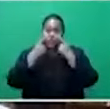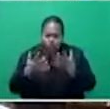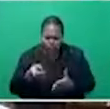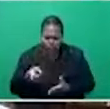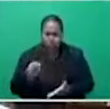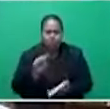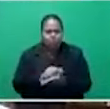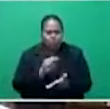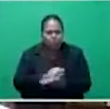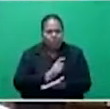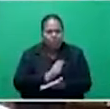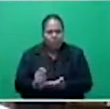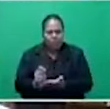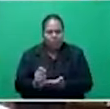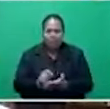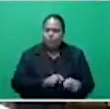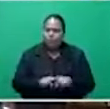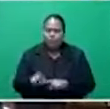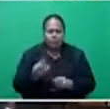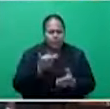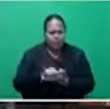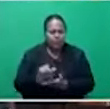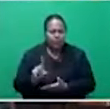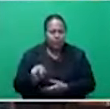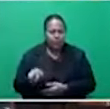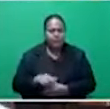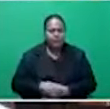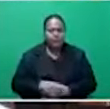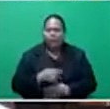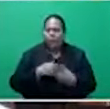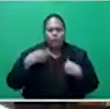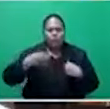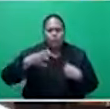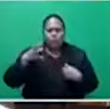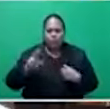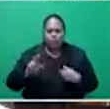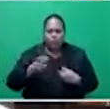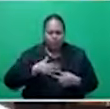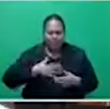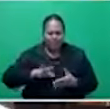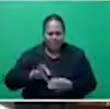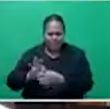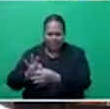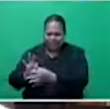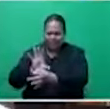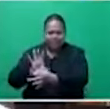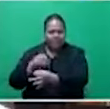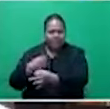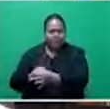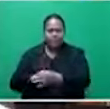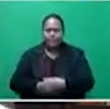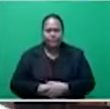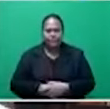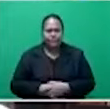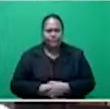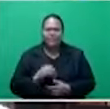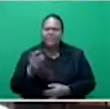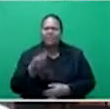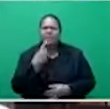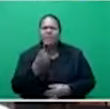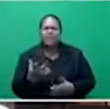And most airports do that, sir. We don't want disconnectivity. It is, somebody said, oh, it's like guarding